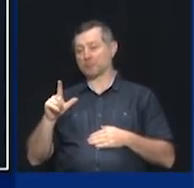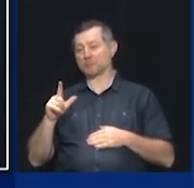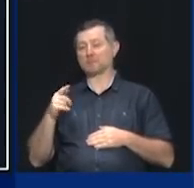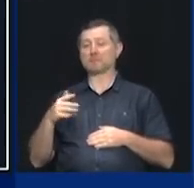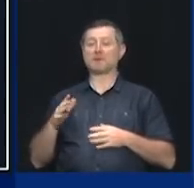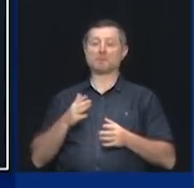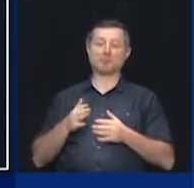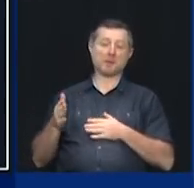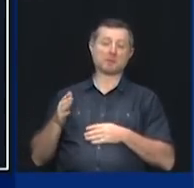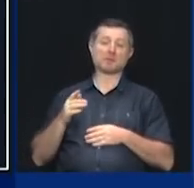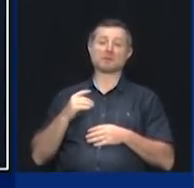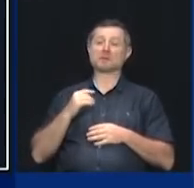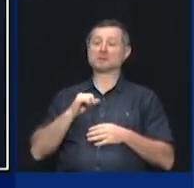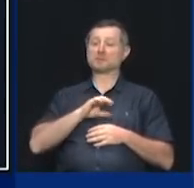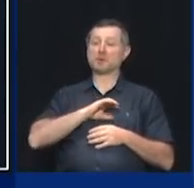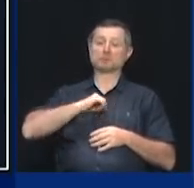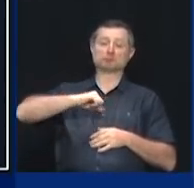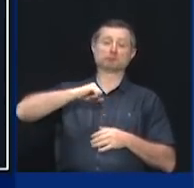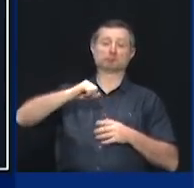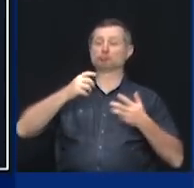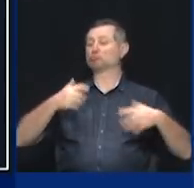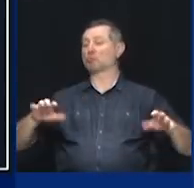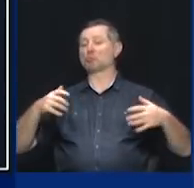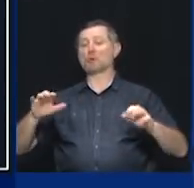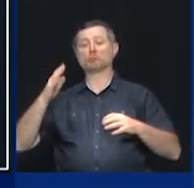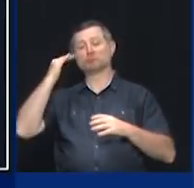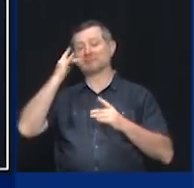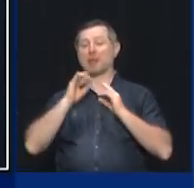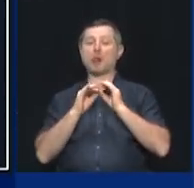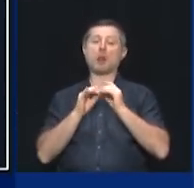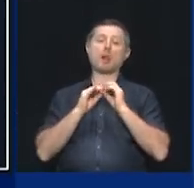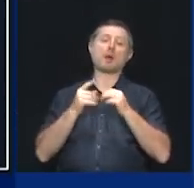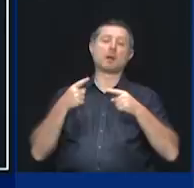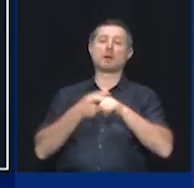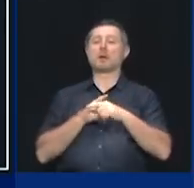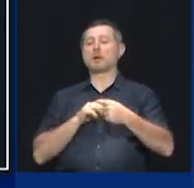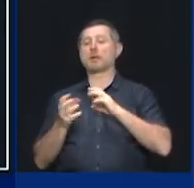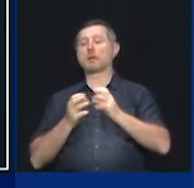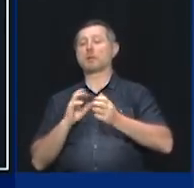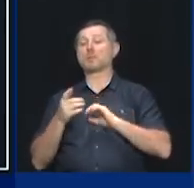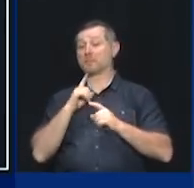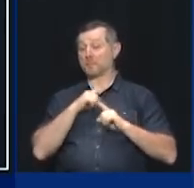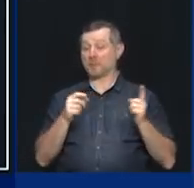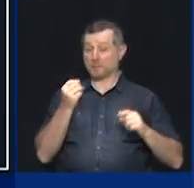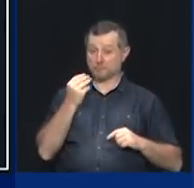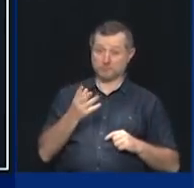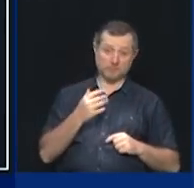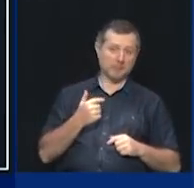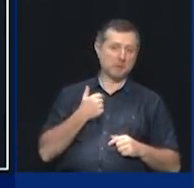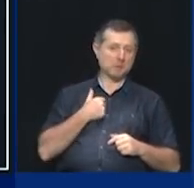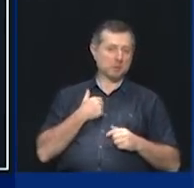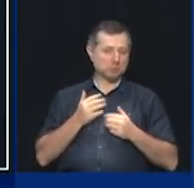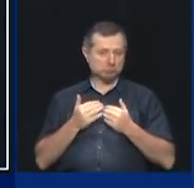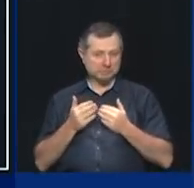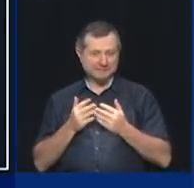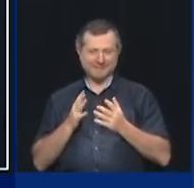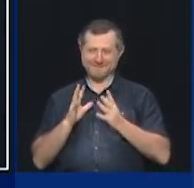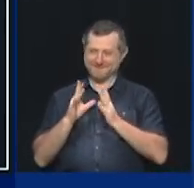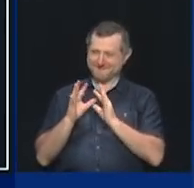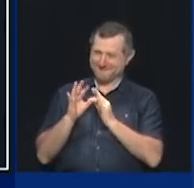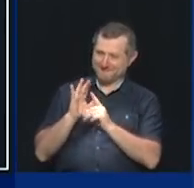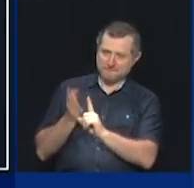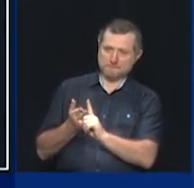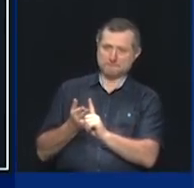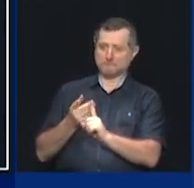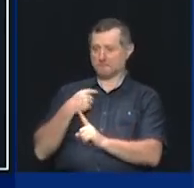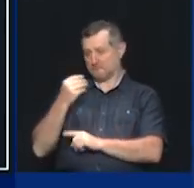it because it's controversial. But I use this gentle persuasion, if you don't do it, then